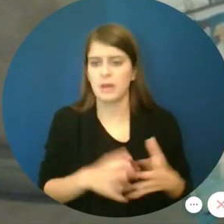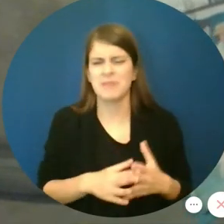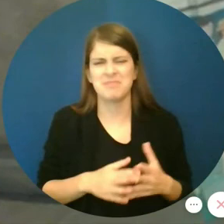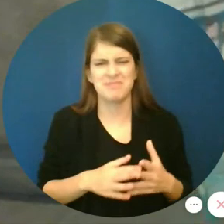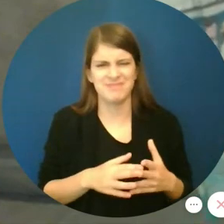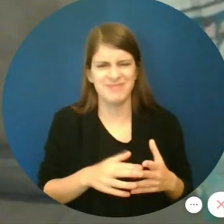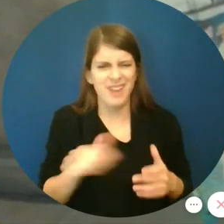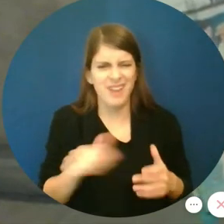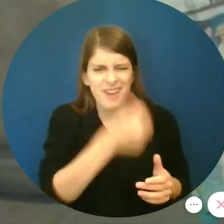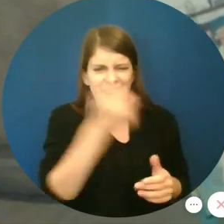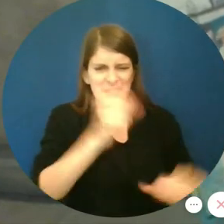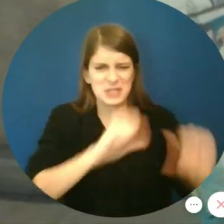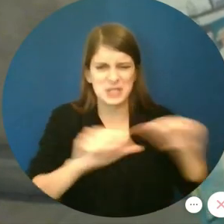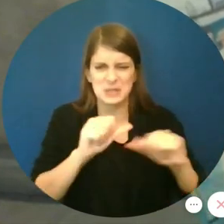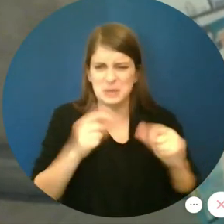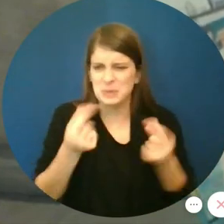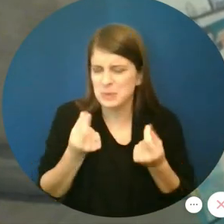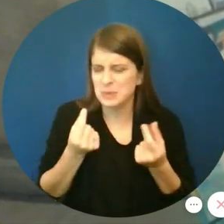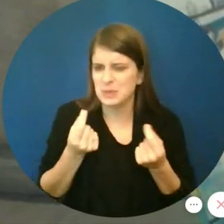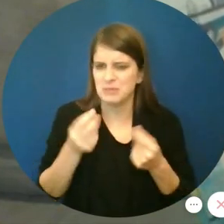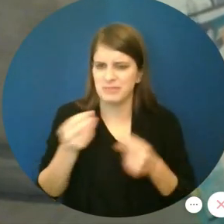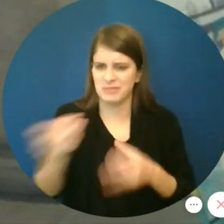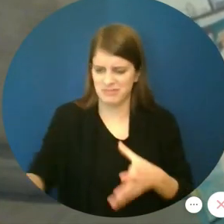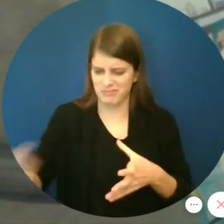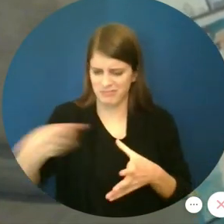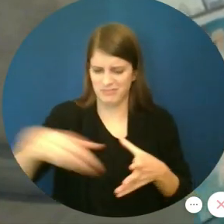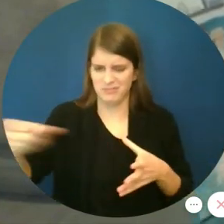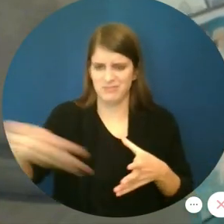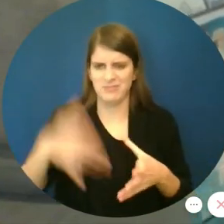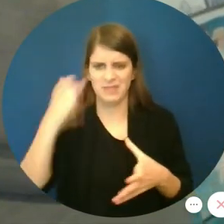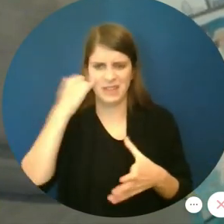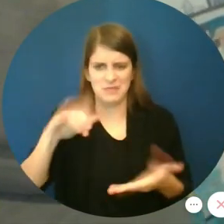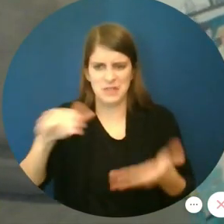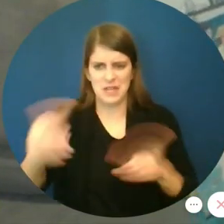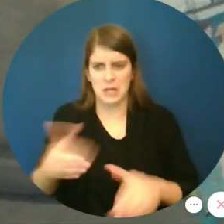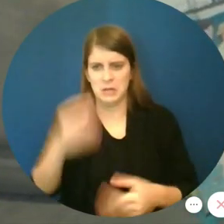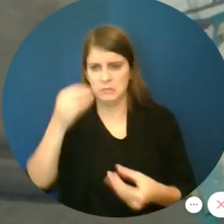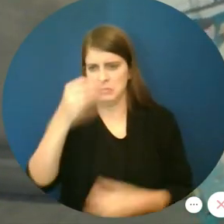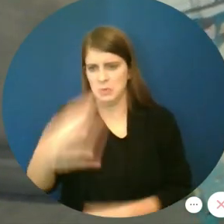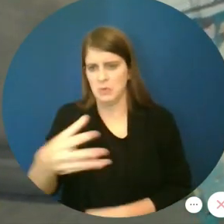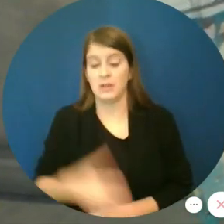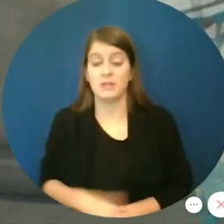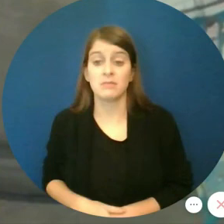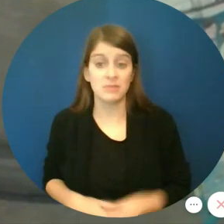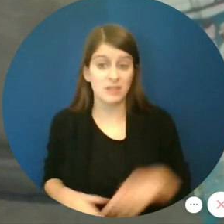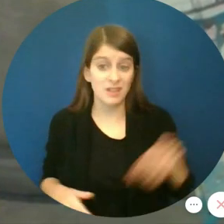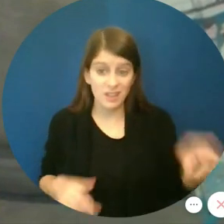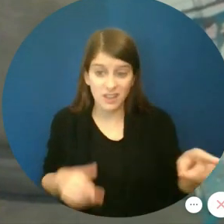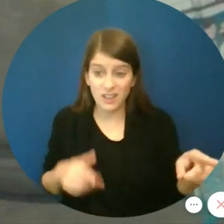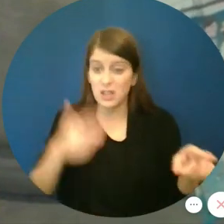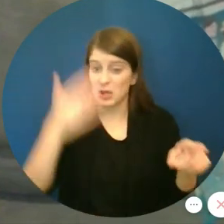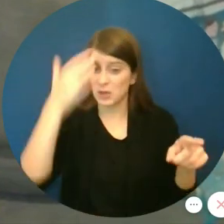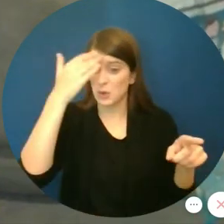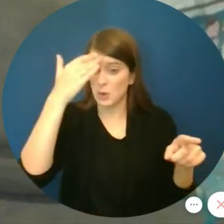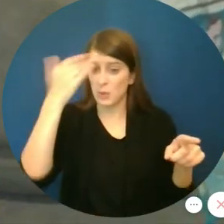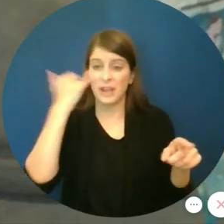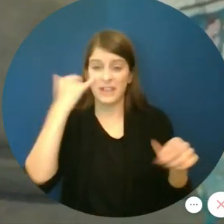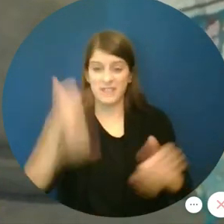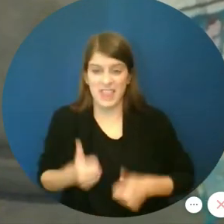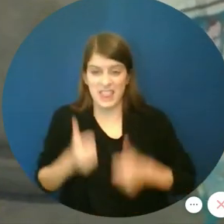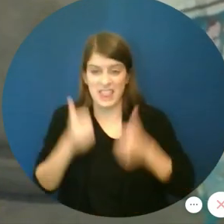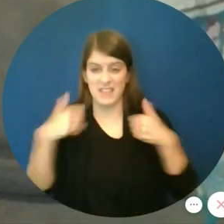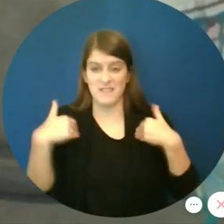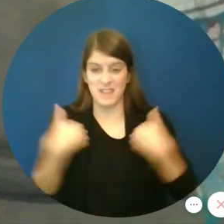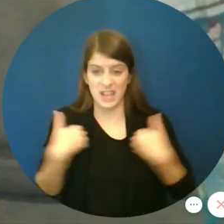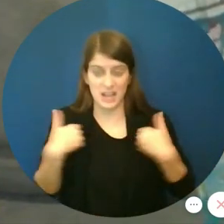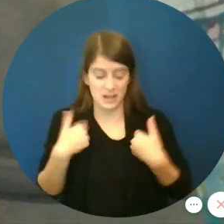scientists carelessly removed sea animals to study, but Ernest demonstrated that by observing living animals in as natural